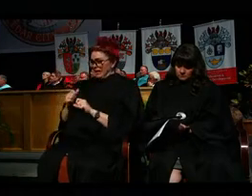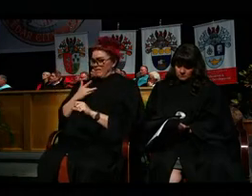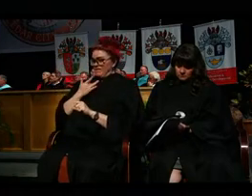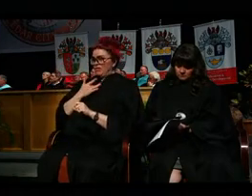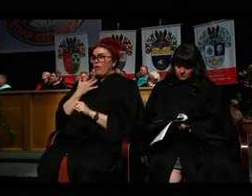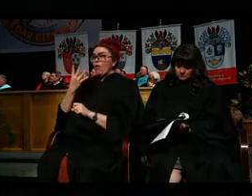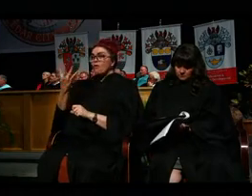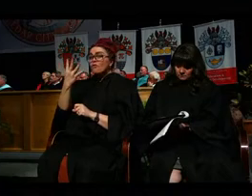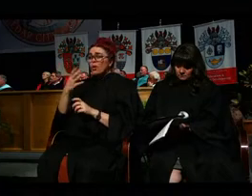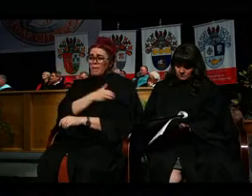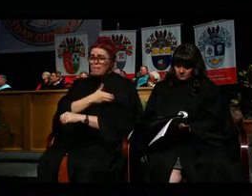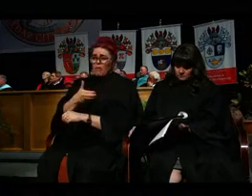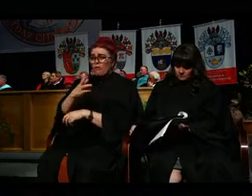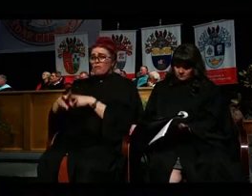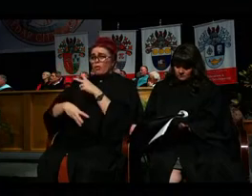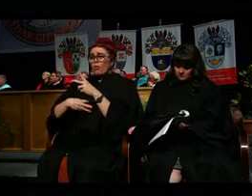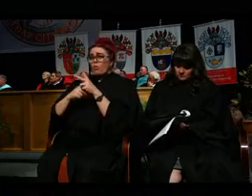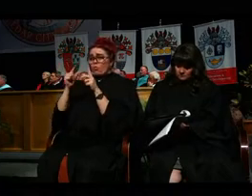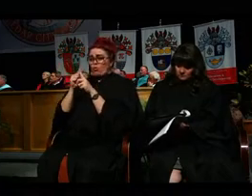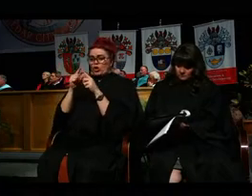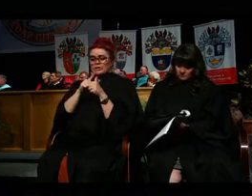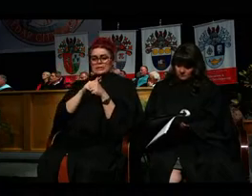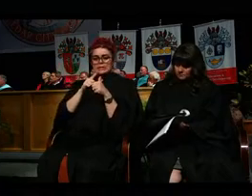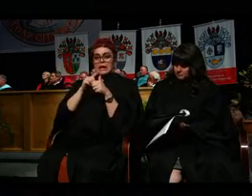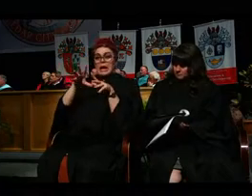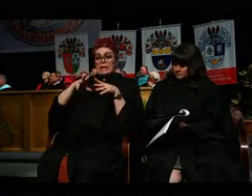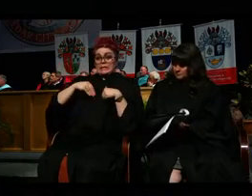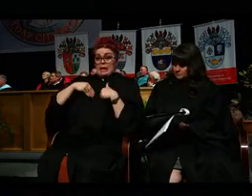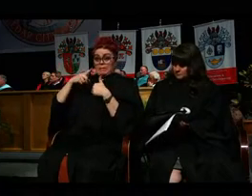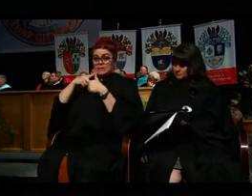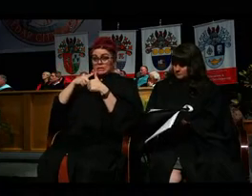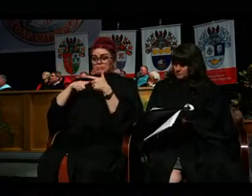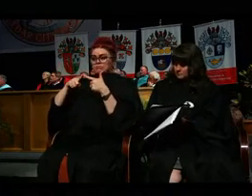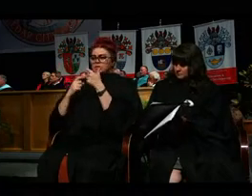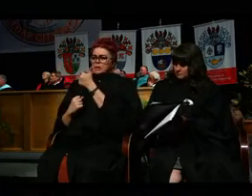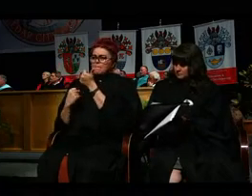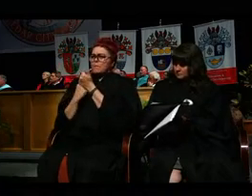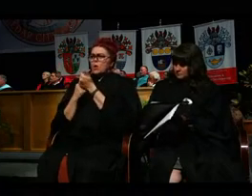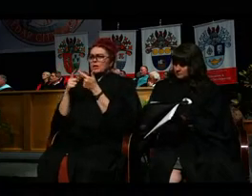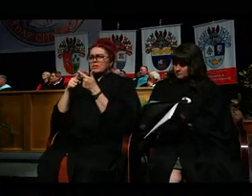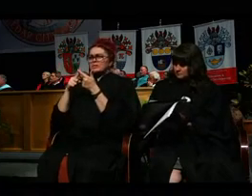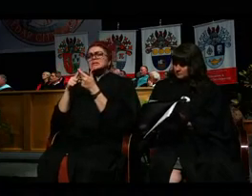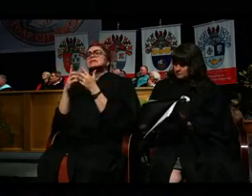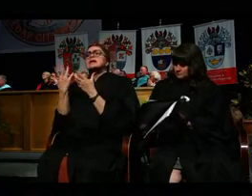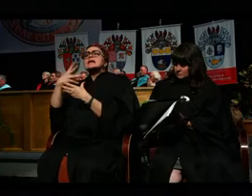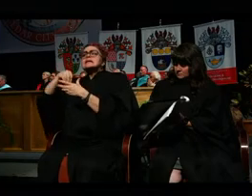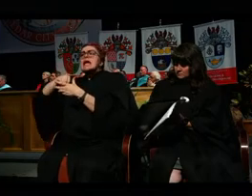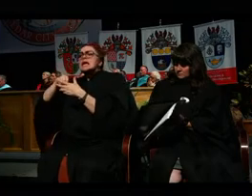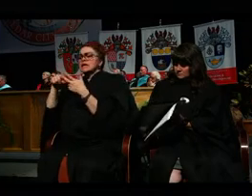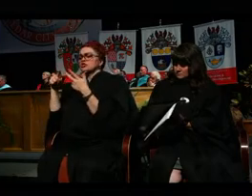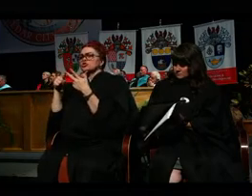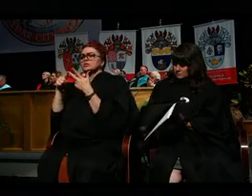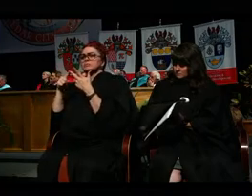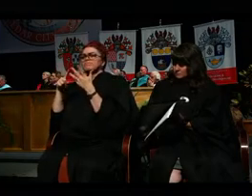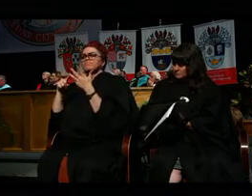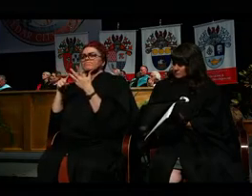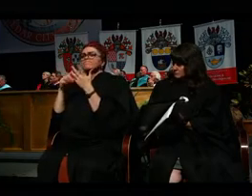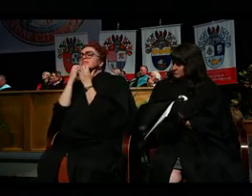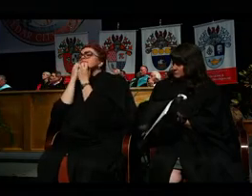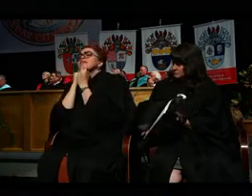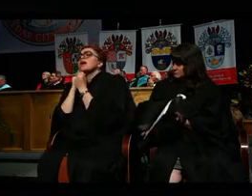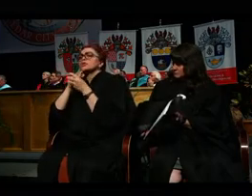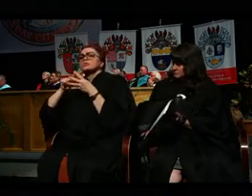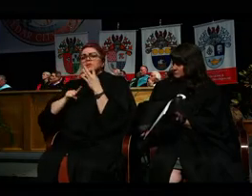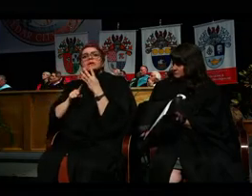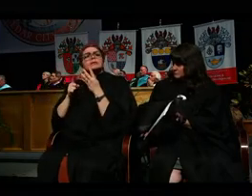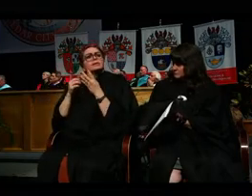feel accepted, supported, engaged, and valued. Let's make the effort and take the time